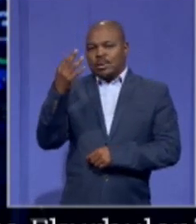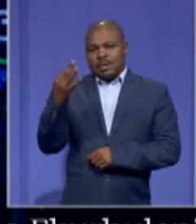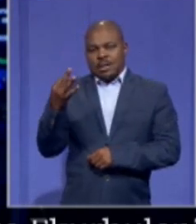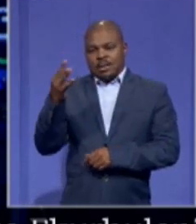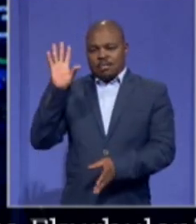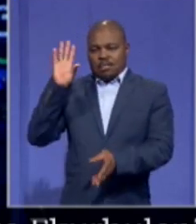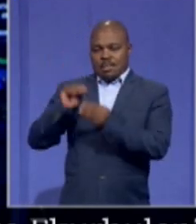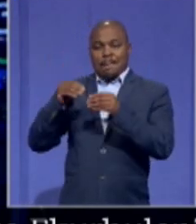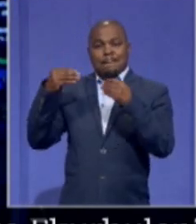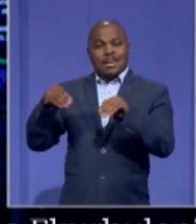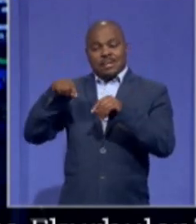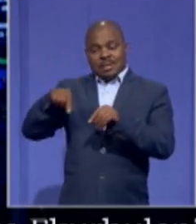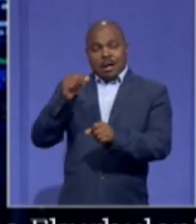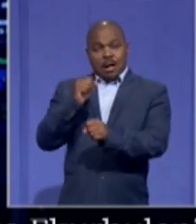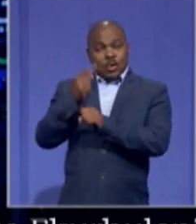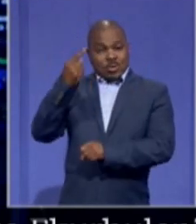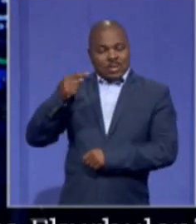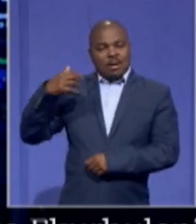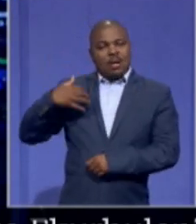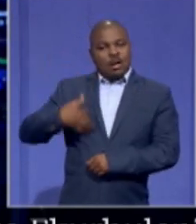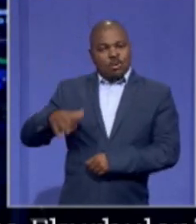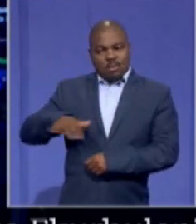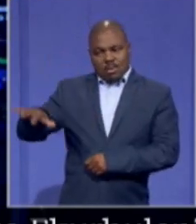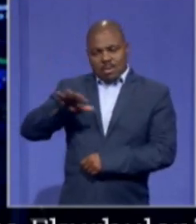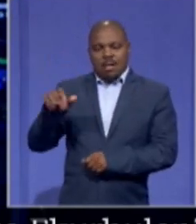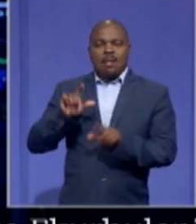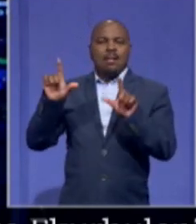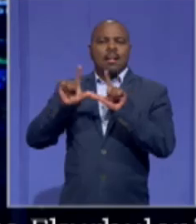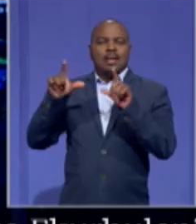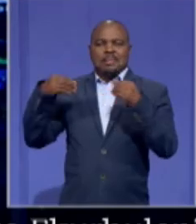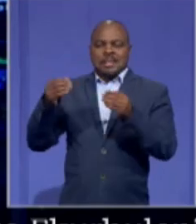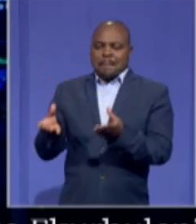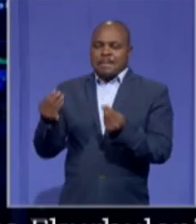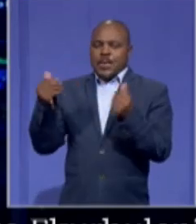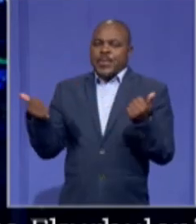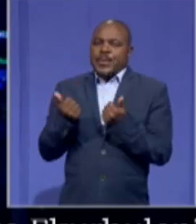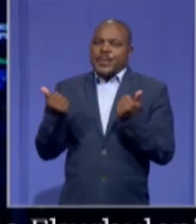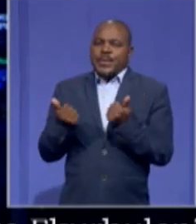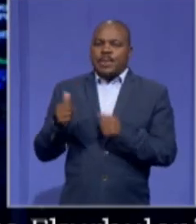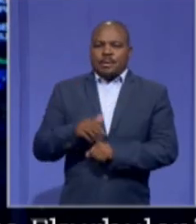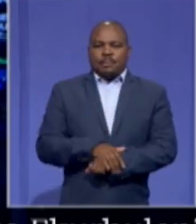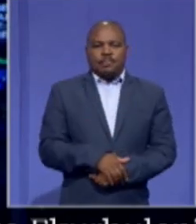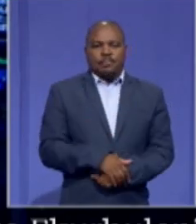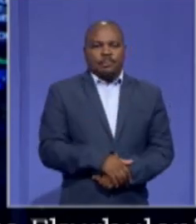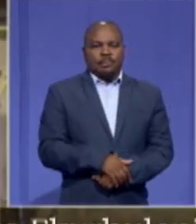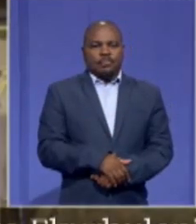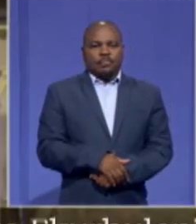e kuruleni Gauteng a seng a fumane di-license tsa kgwebo ka katleho.